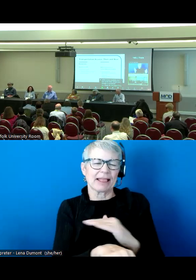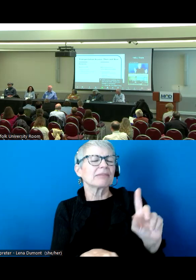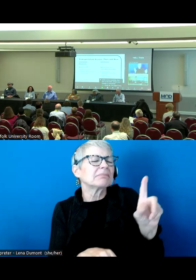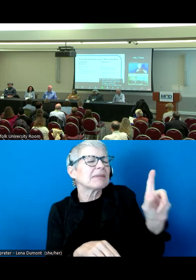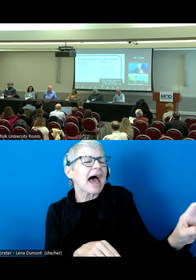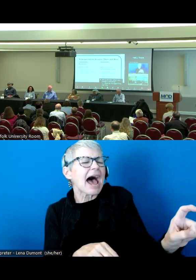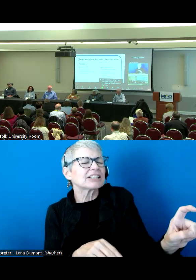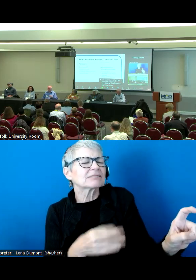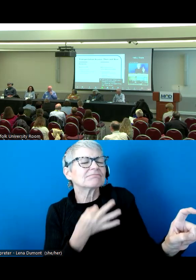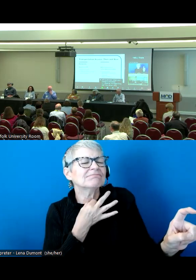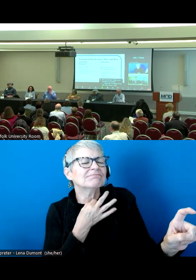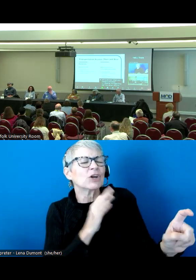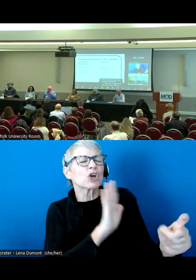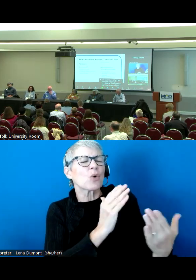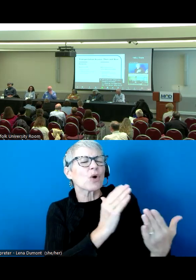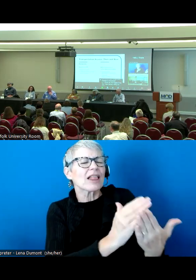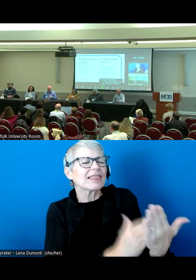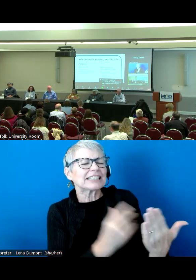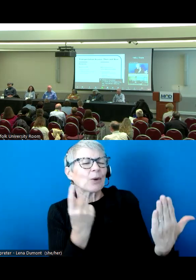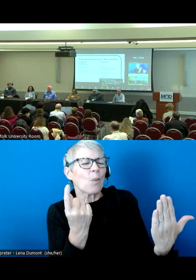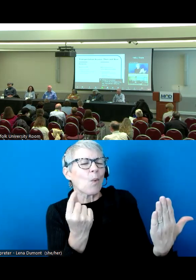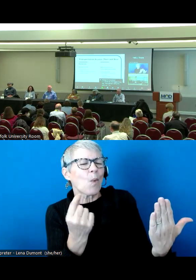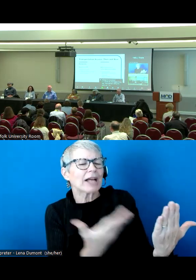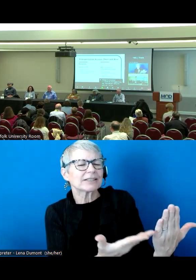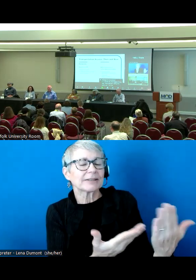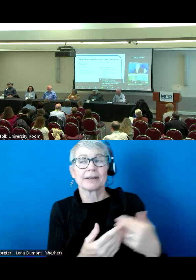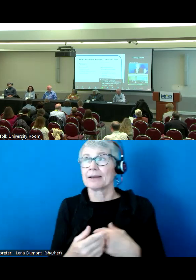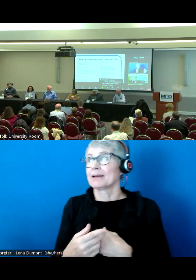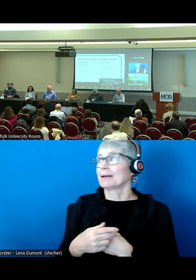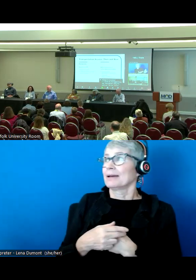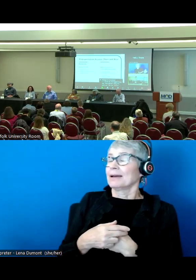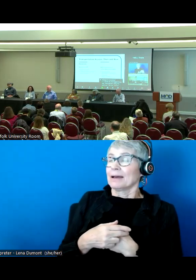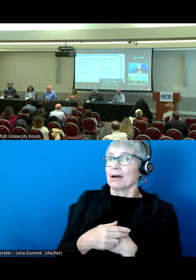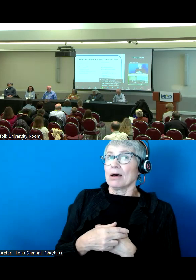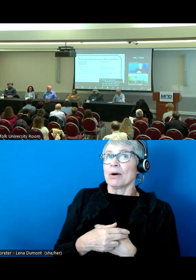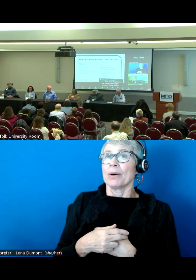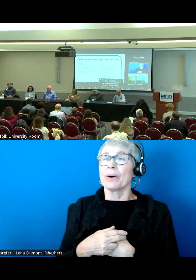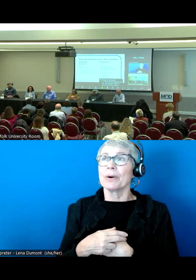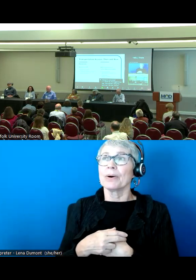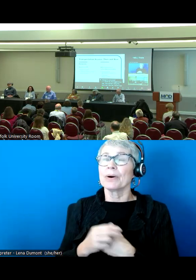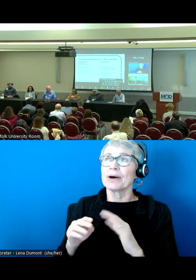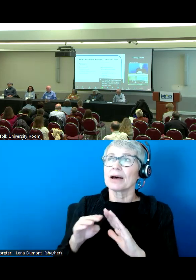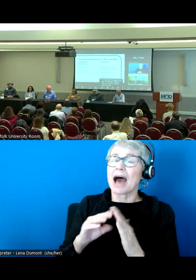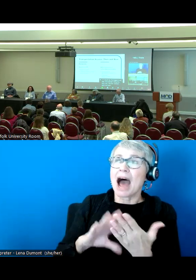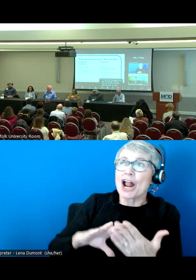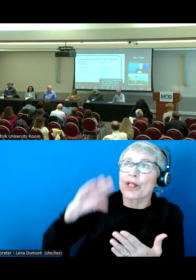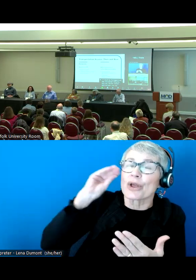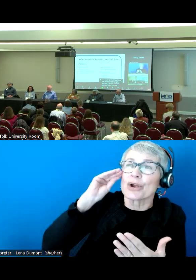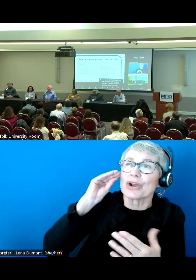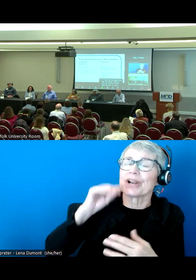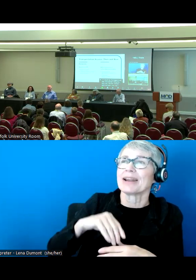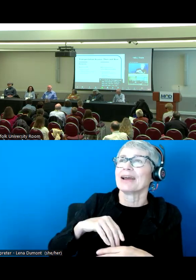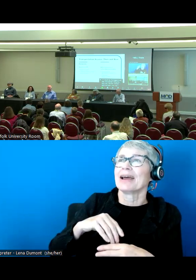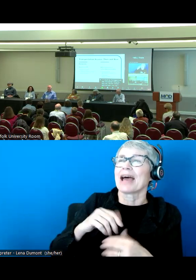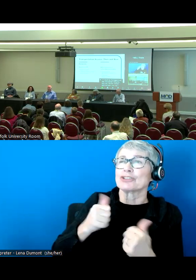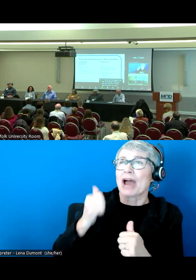work and feel like I learn again and again every day is in order to